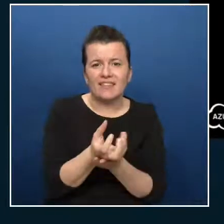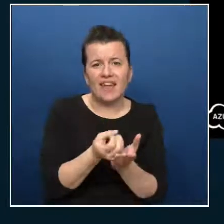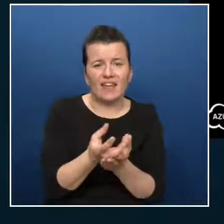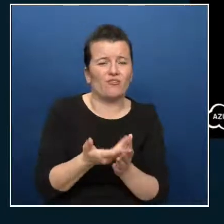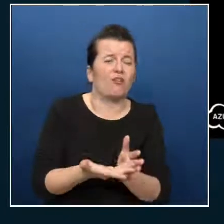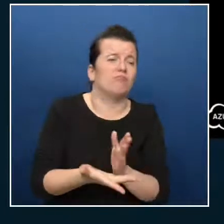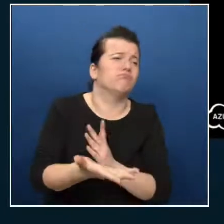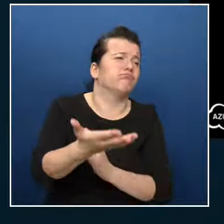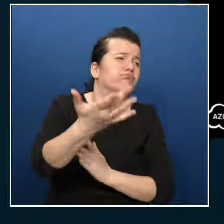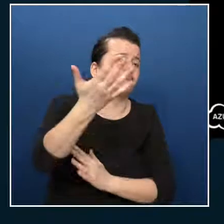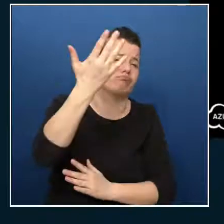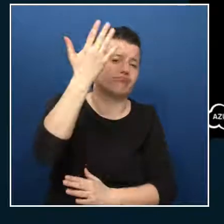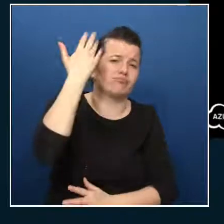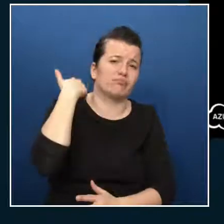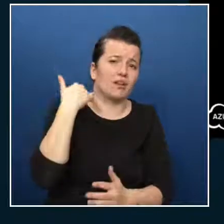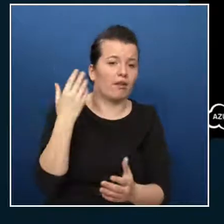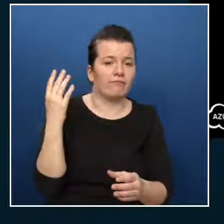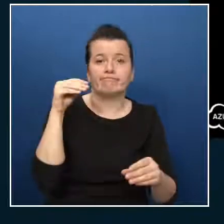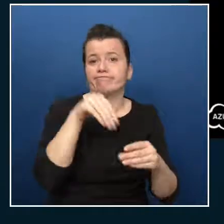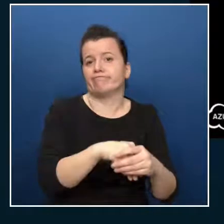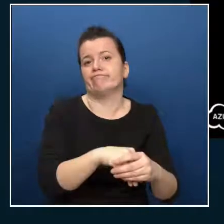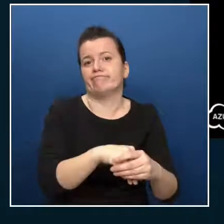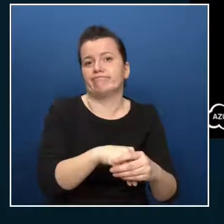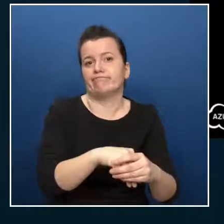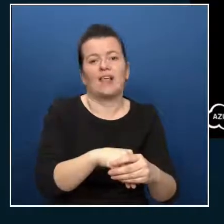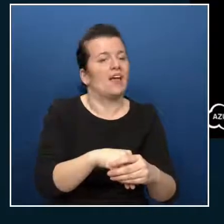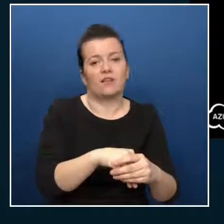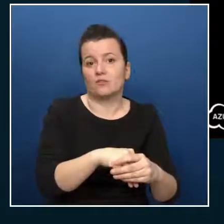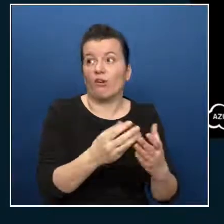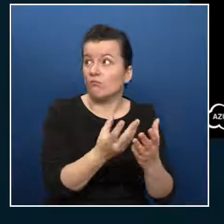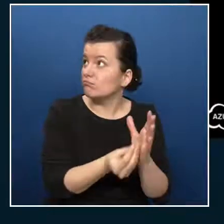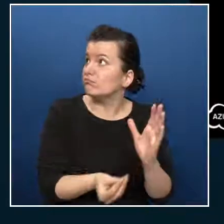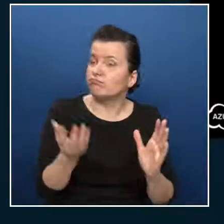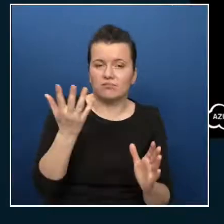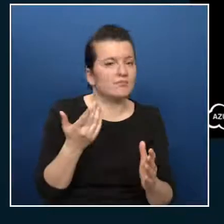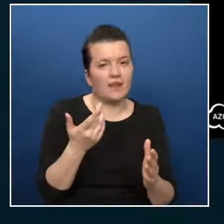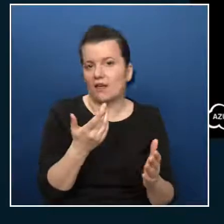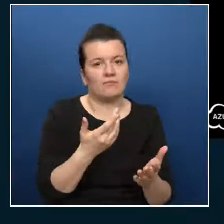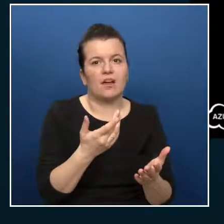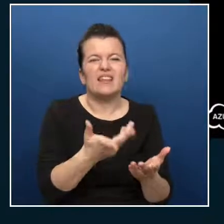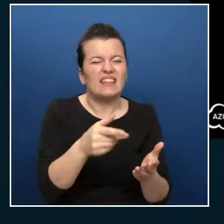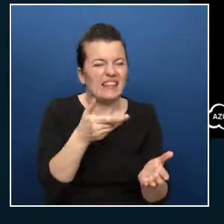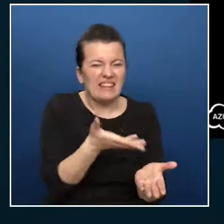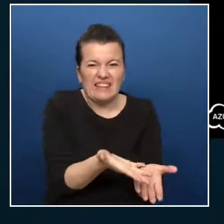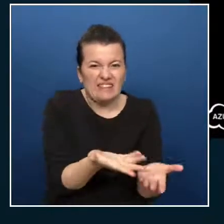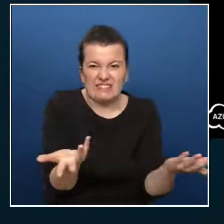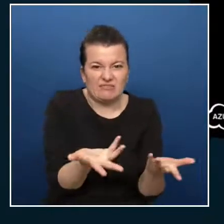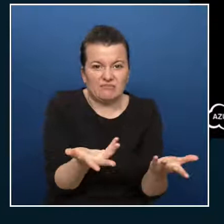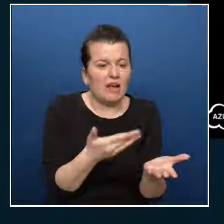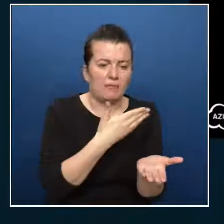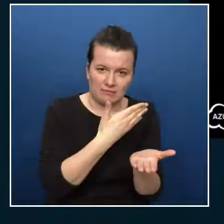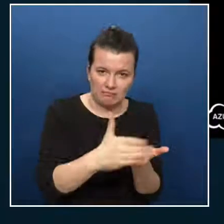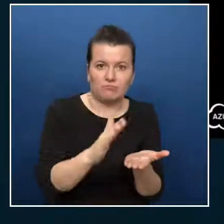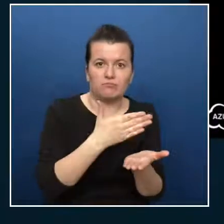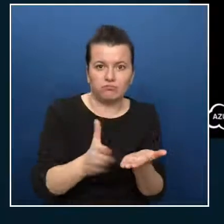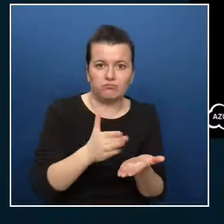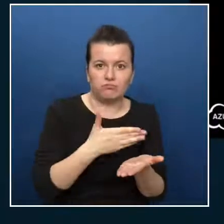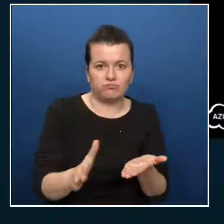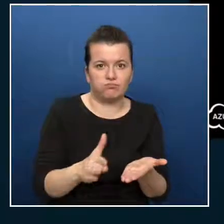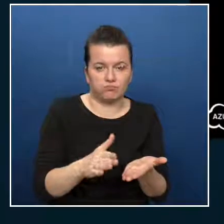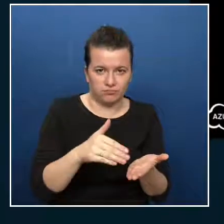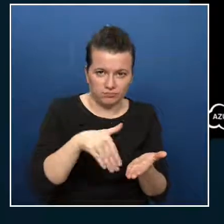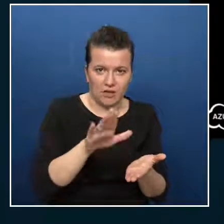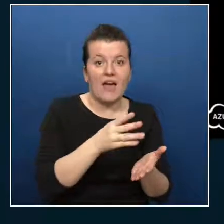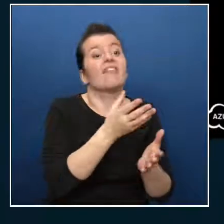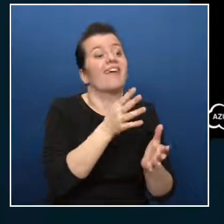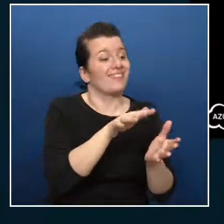ago. So don't bring that up. Don't bring the scrap to the cloud. And lesson 8.